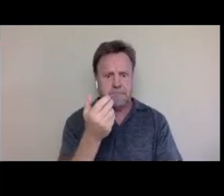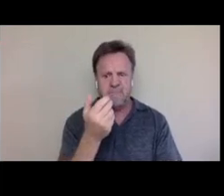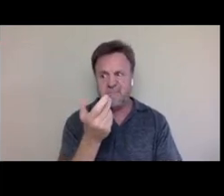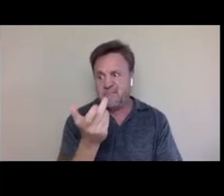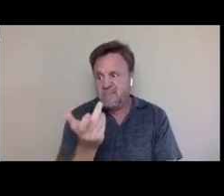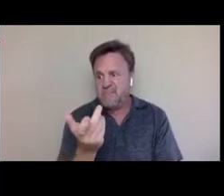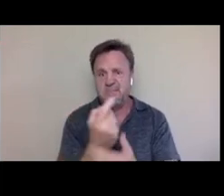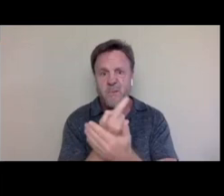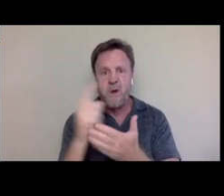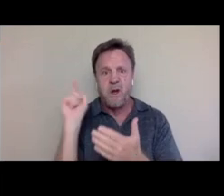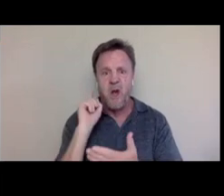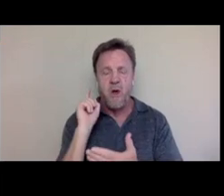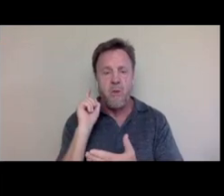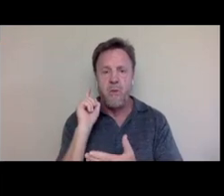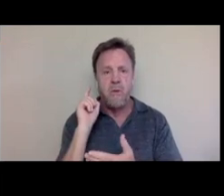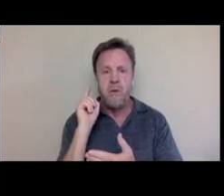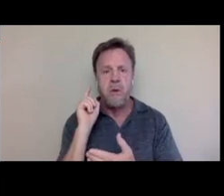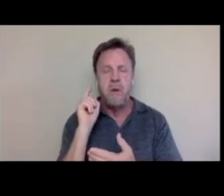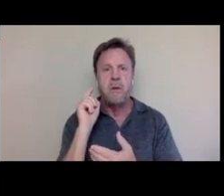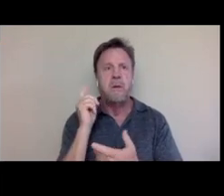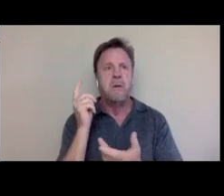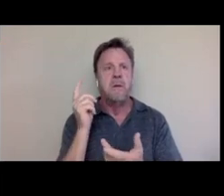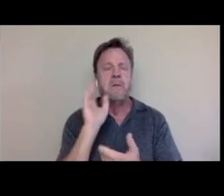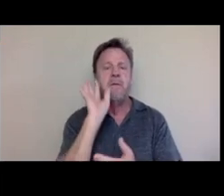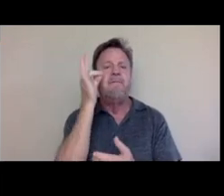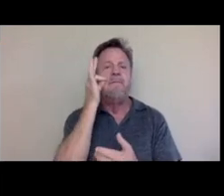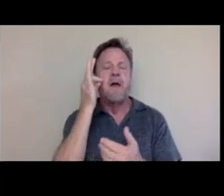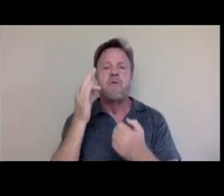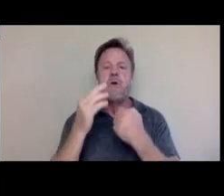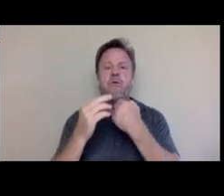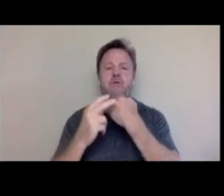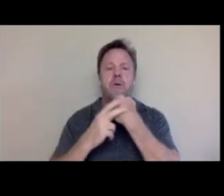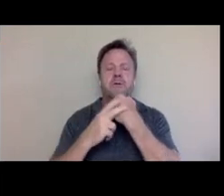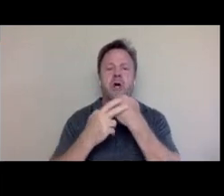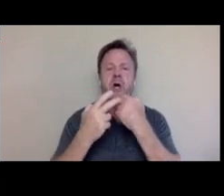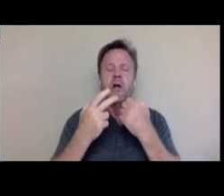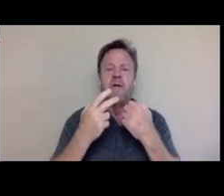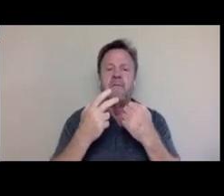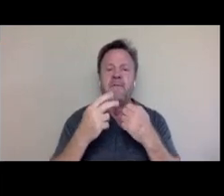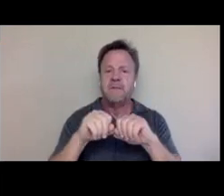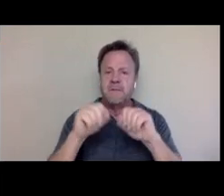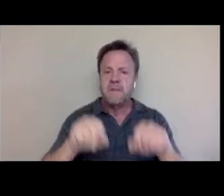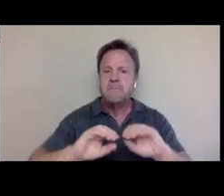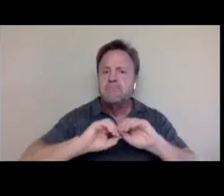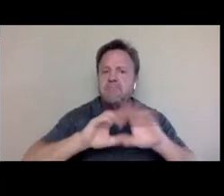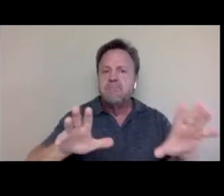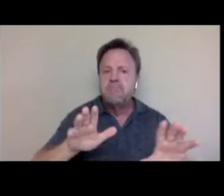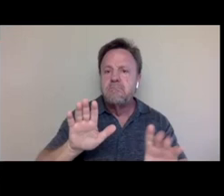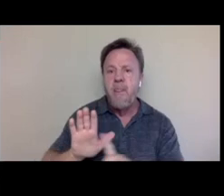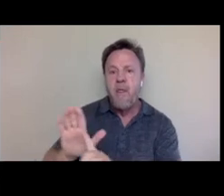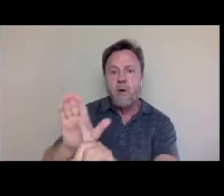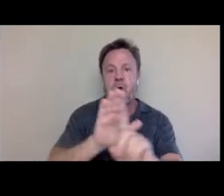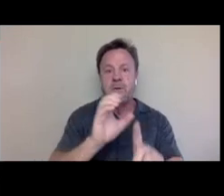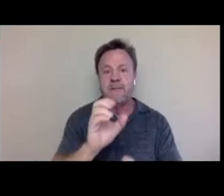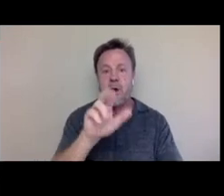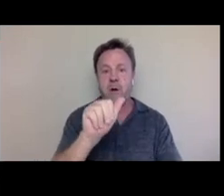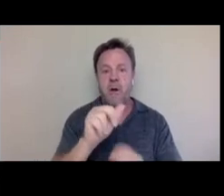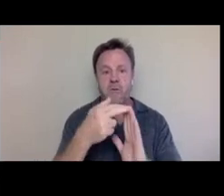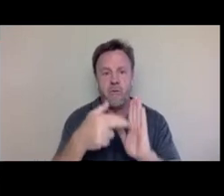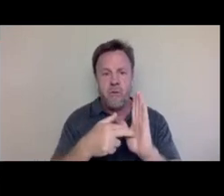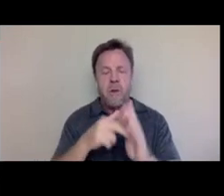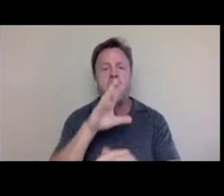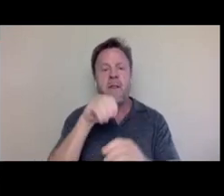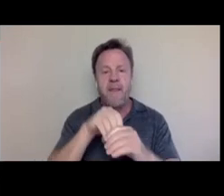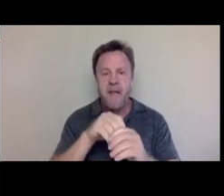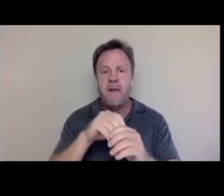just a week ago, the Federal Reserve System put out their own CRA rule in the Federal